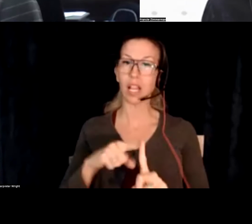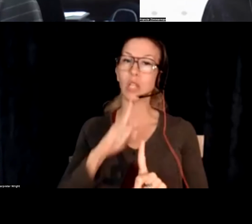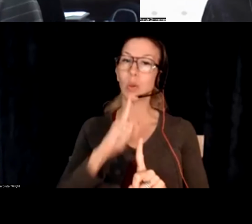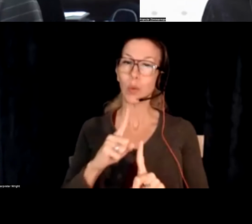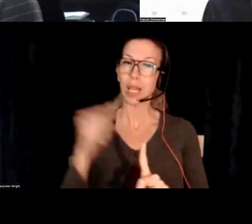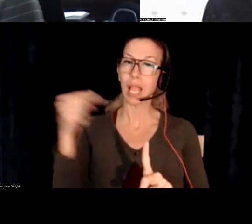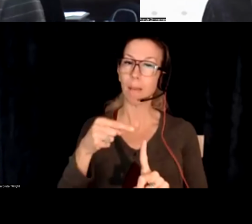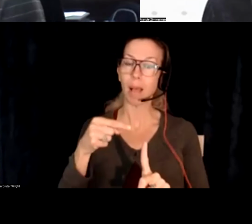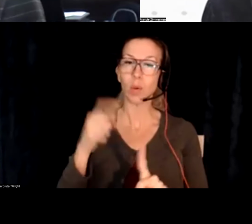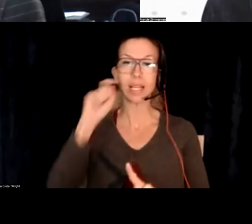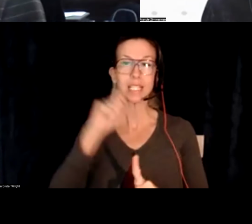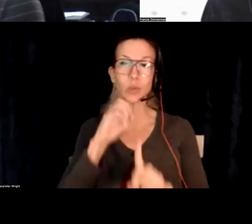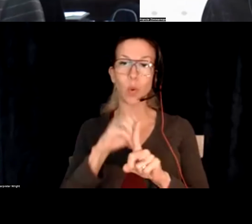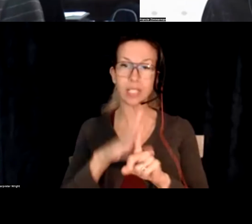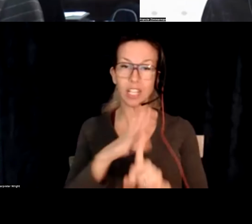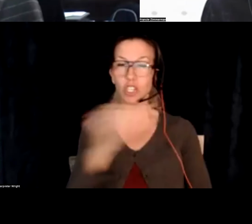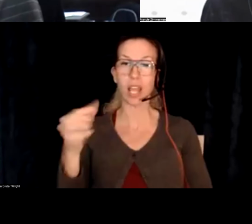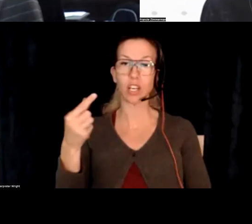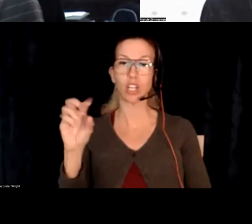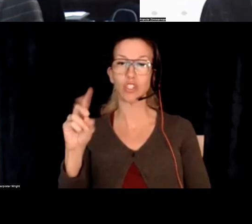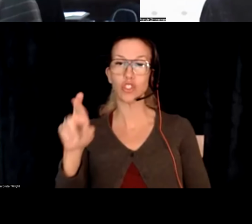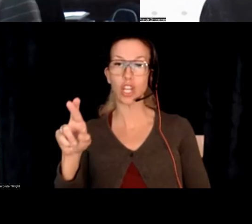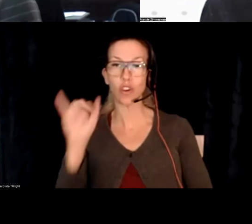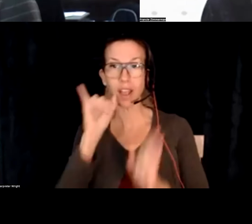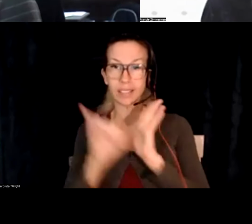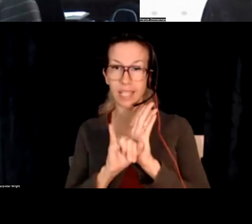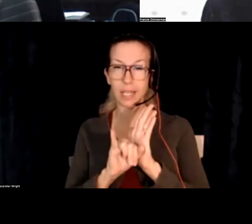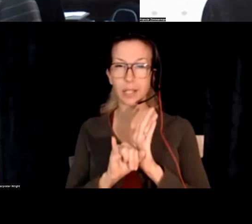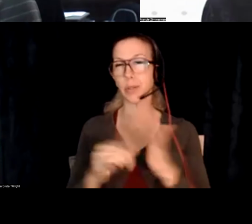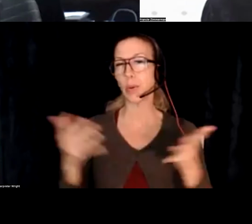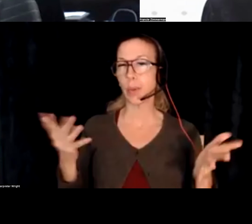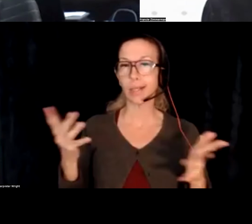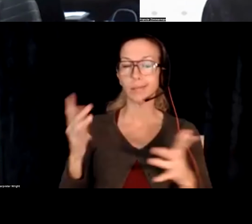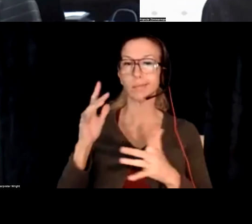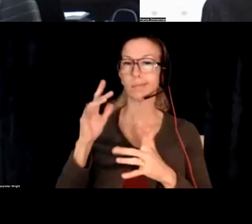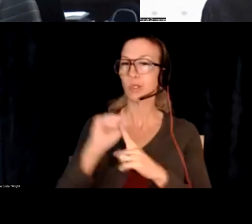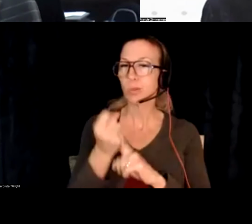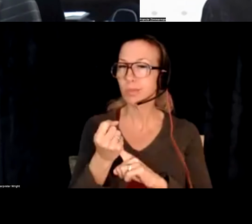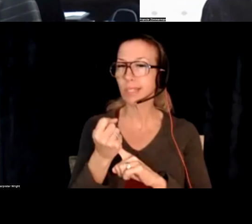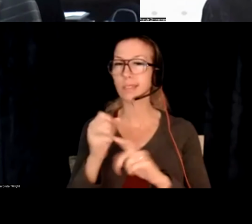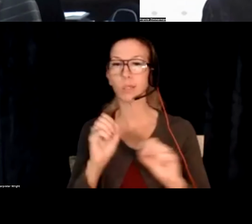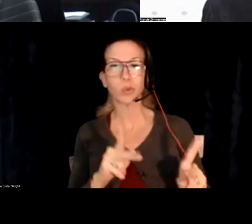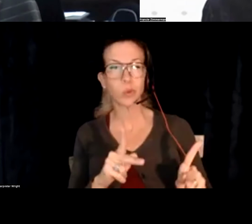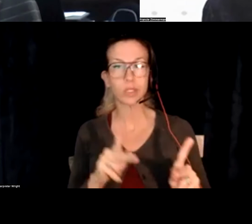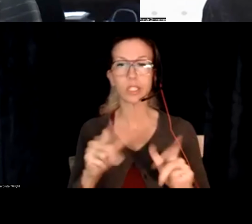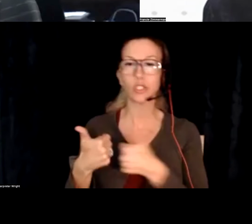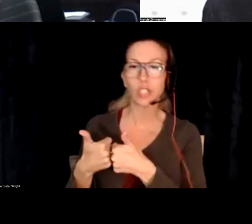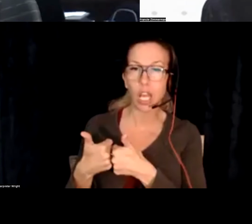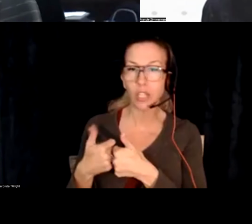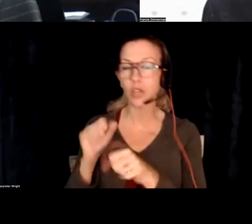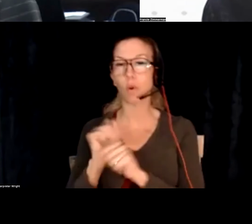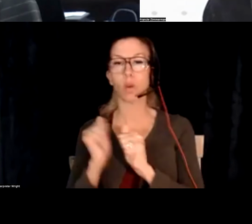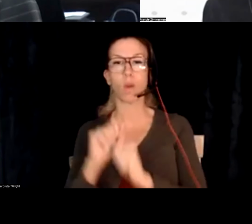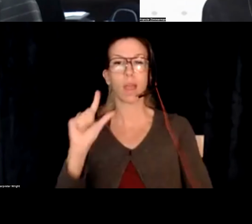and gender identity. So it's what are the circumstances, opportunities, and challenges for working with